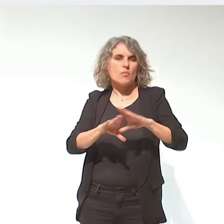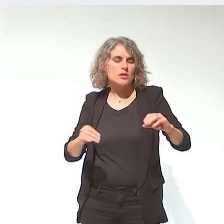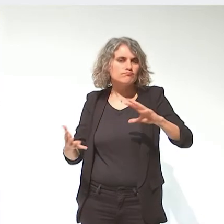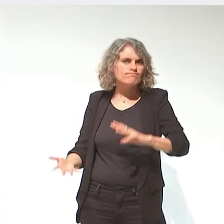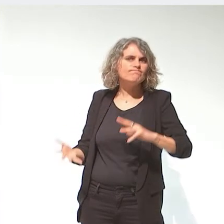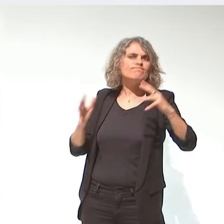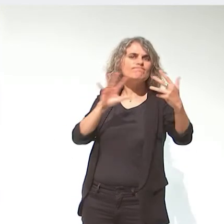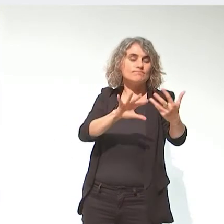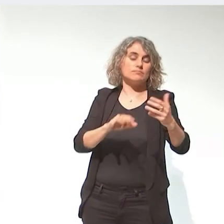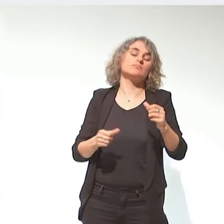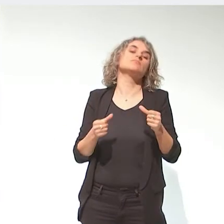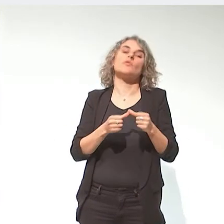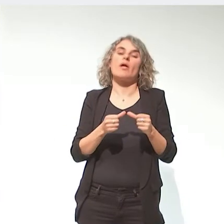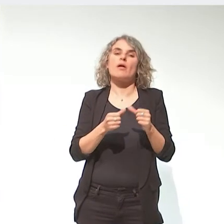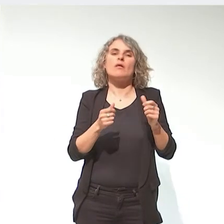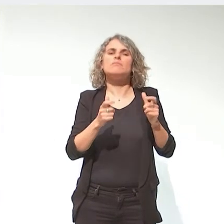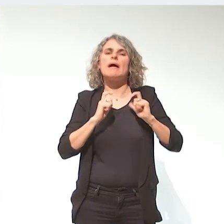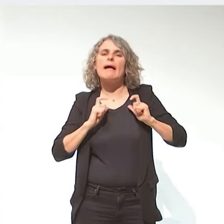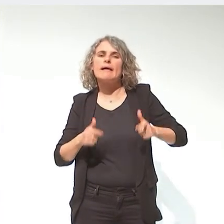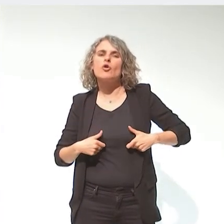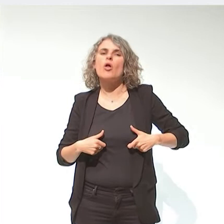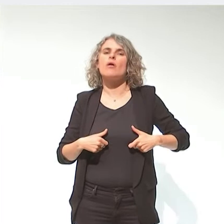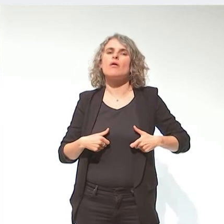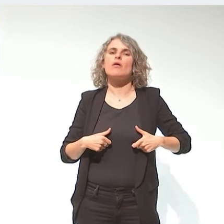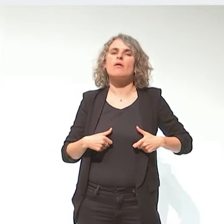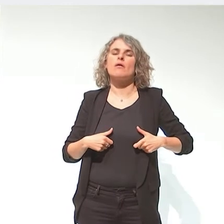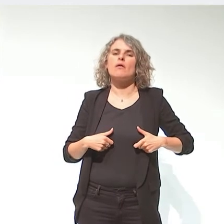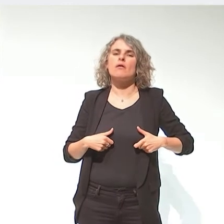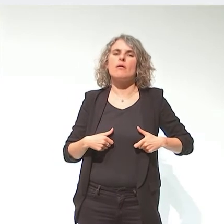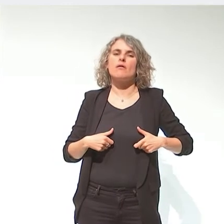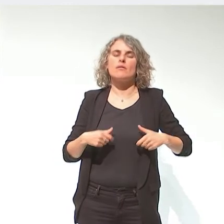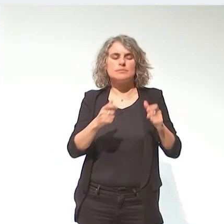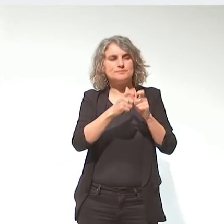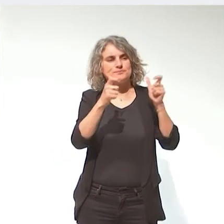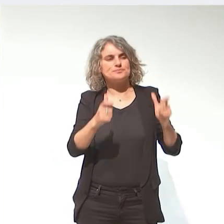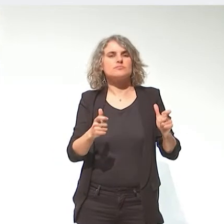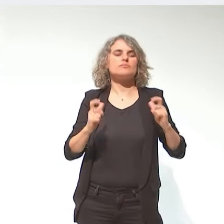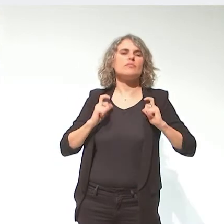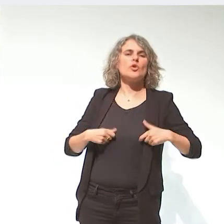all our students with disabilities start